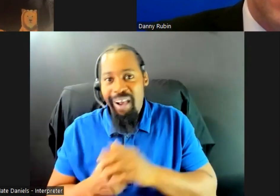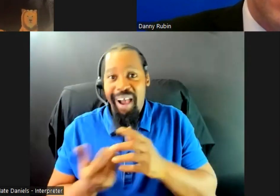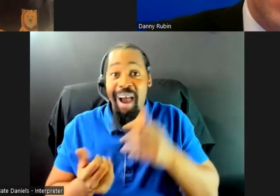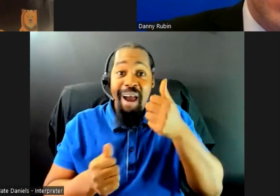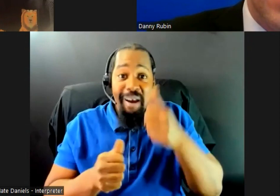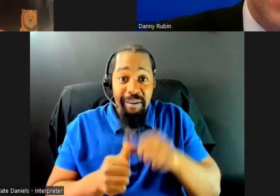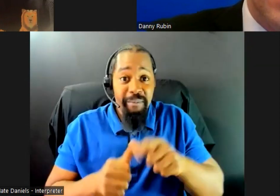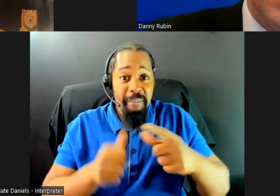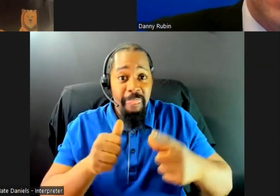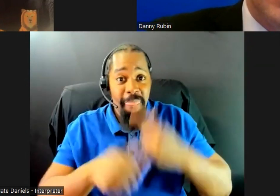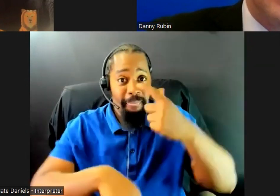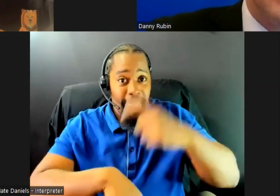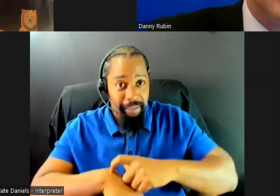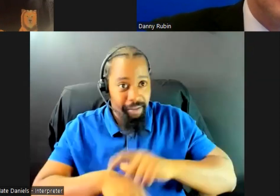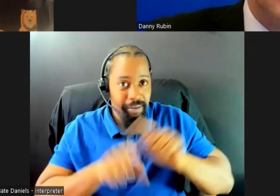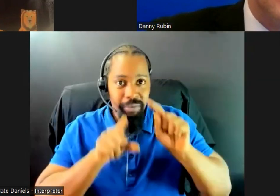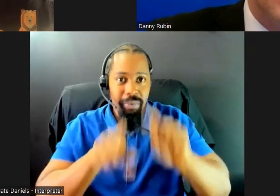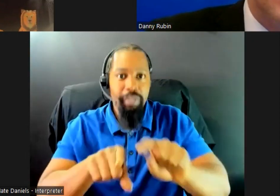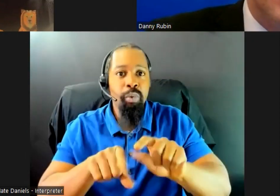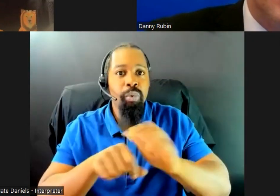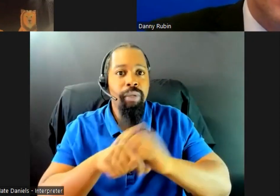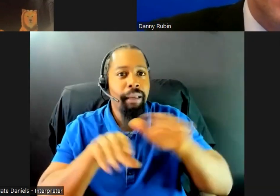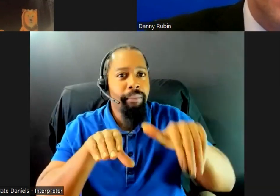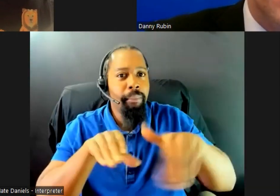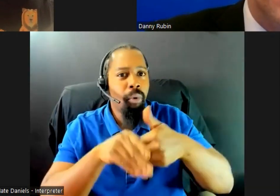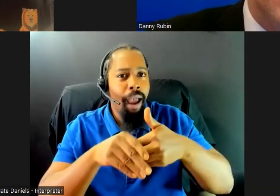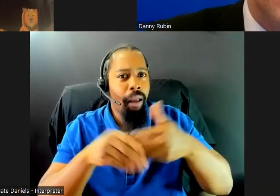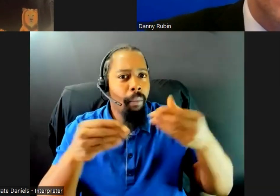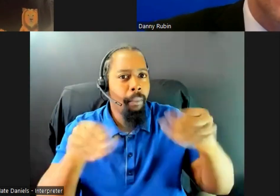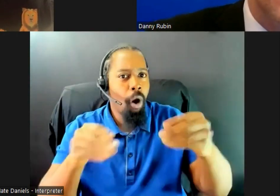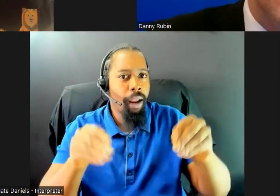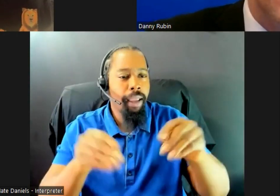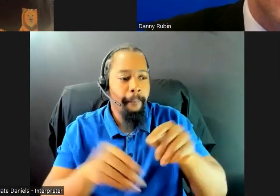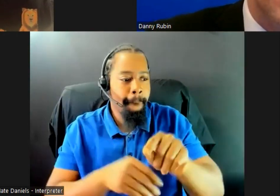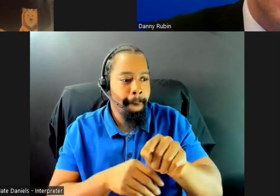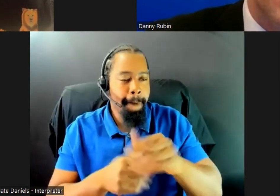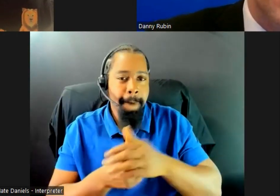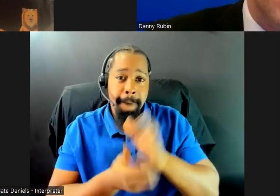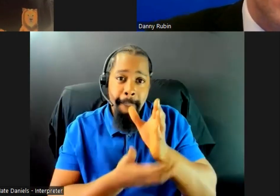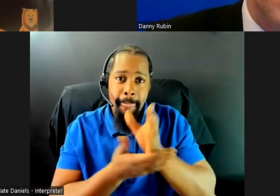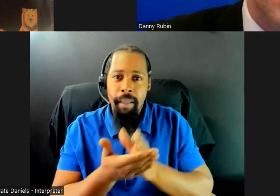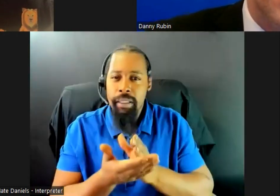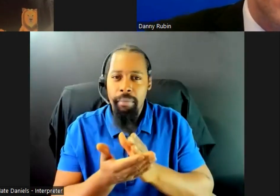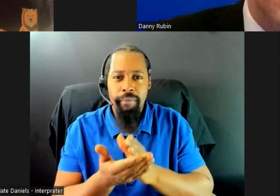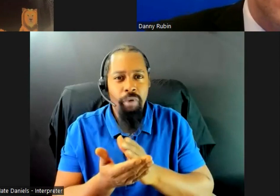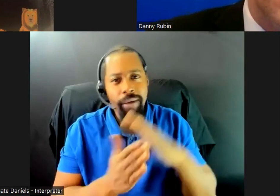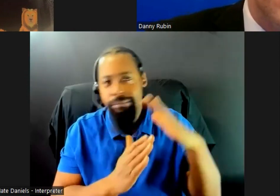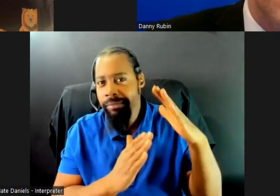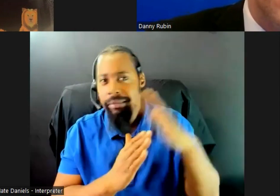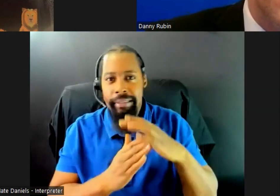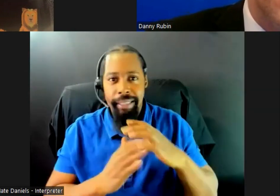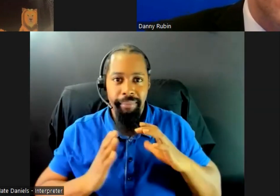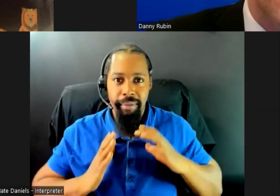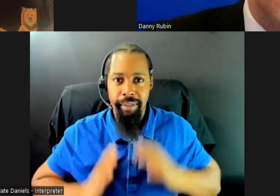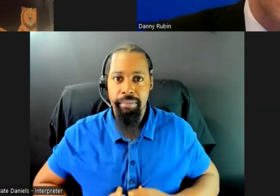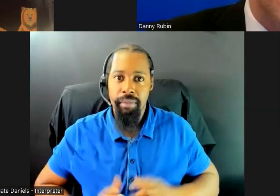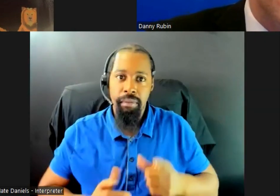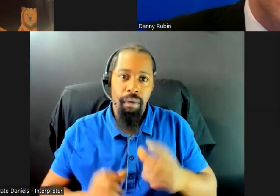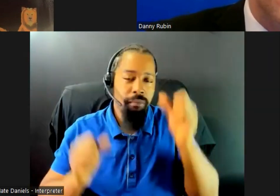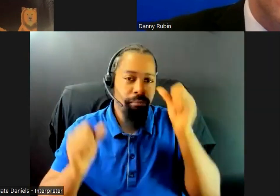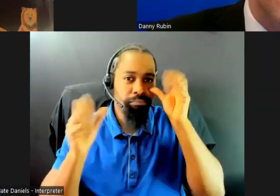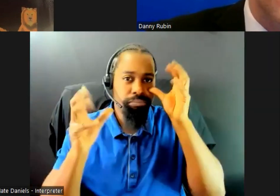of the our biggest clients today were pretty amazed with the things, and